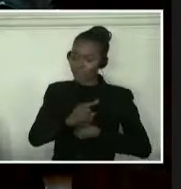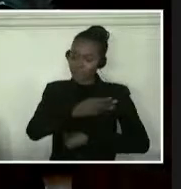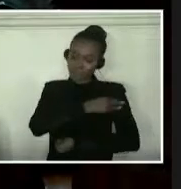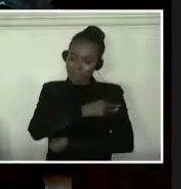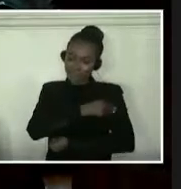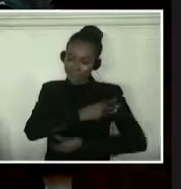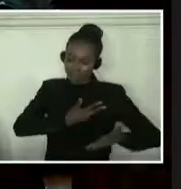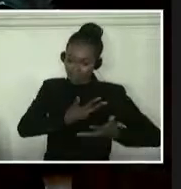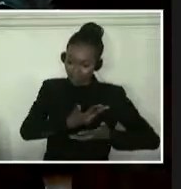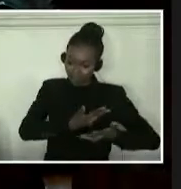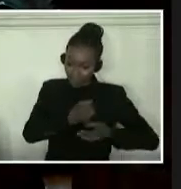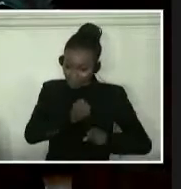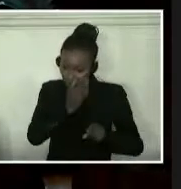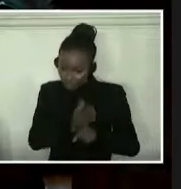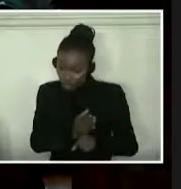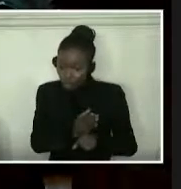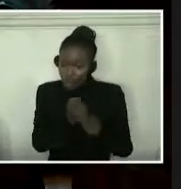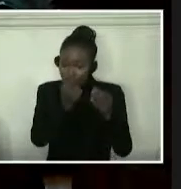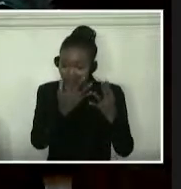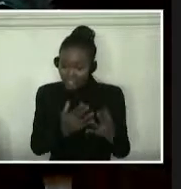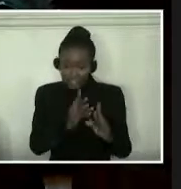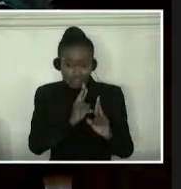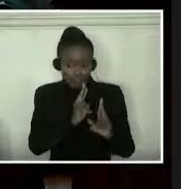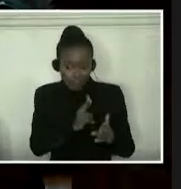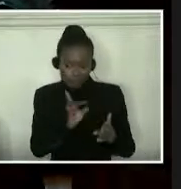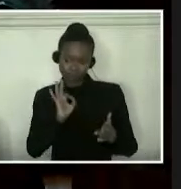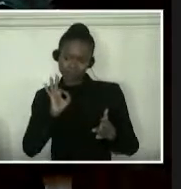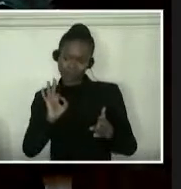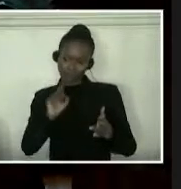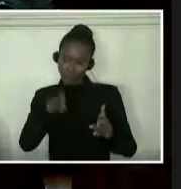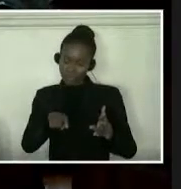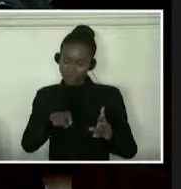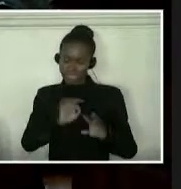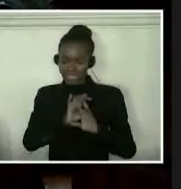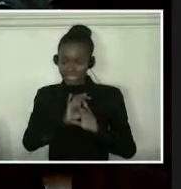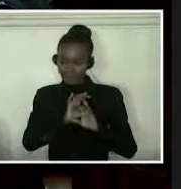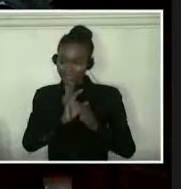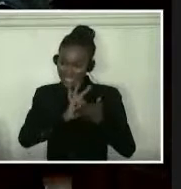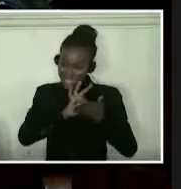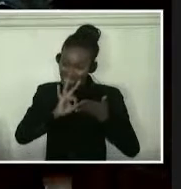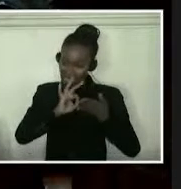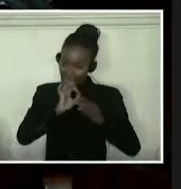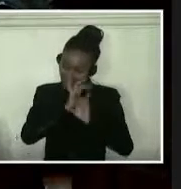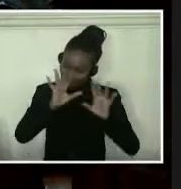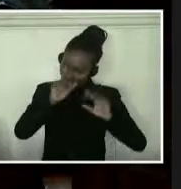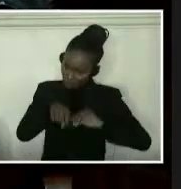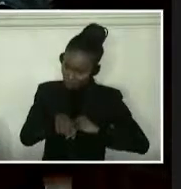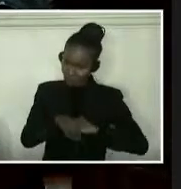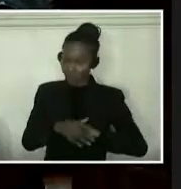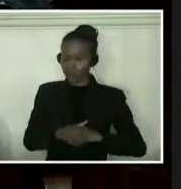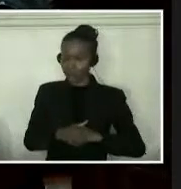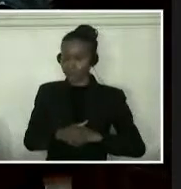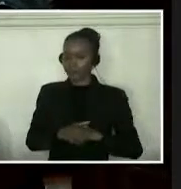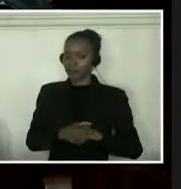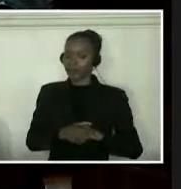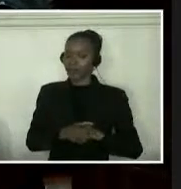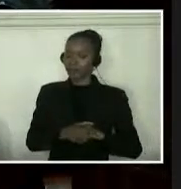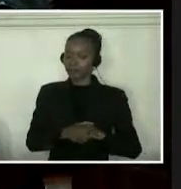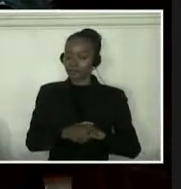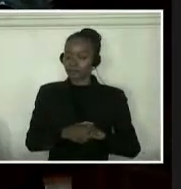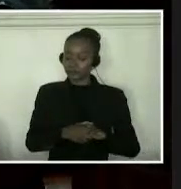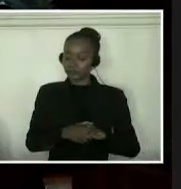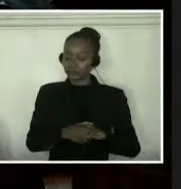that financial information and reporting is accurate chairperson the pulse of irregular expenditure emanates from the continuous